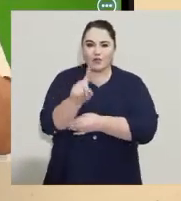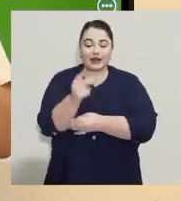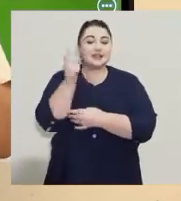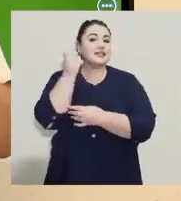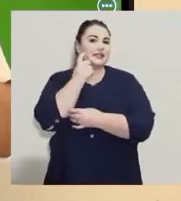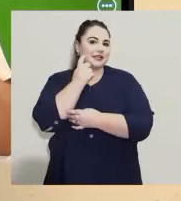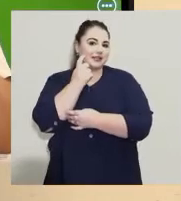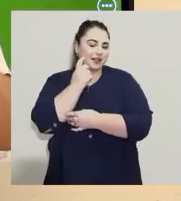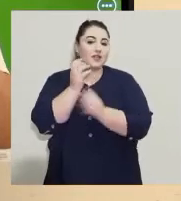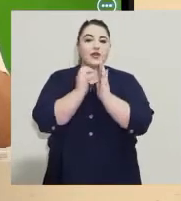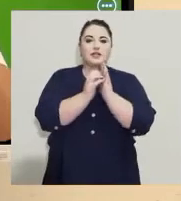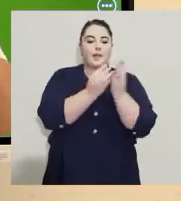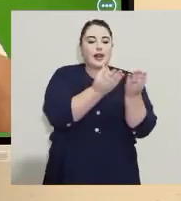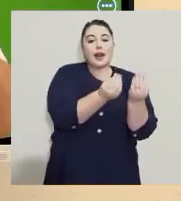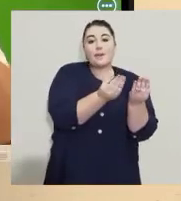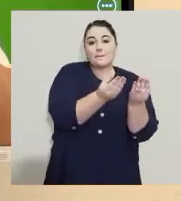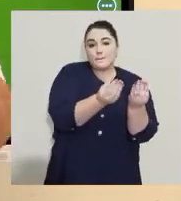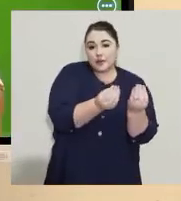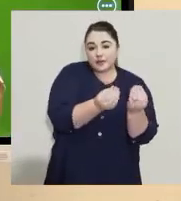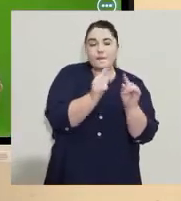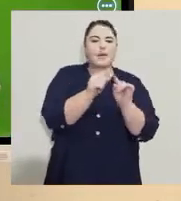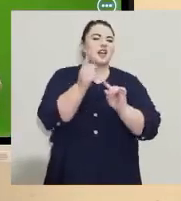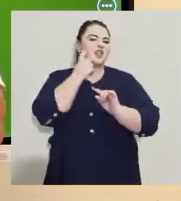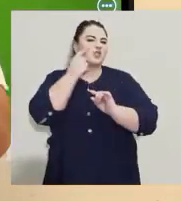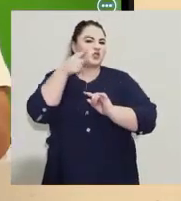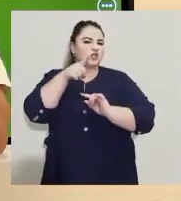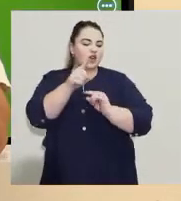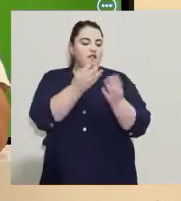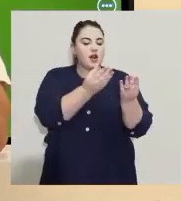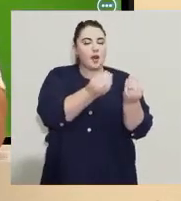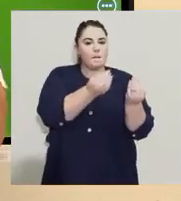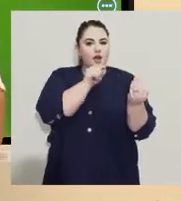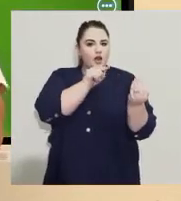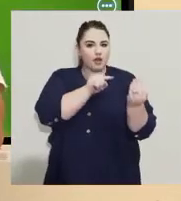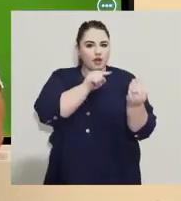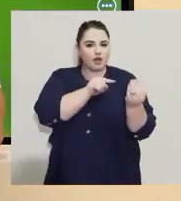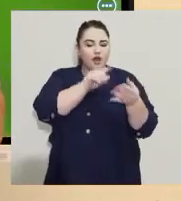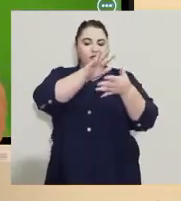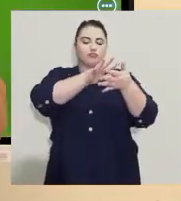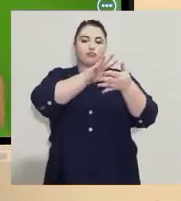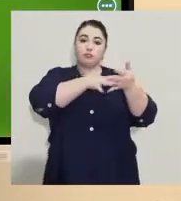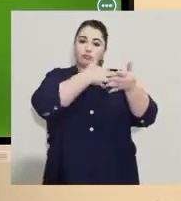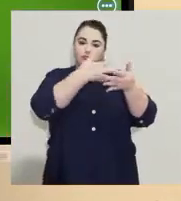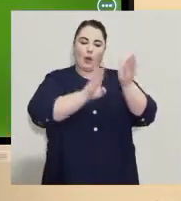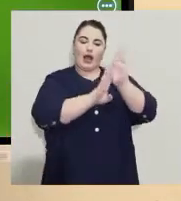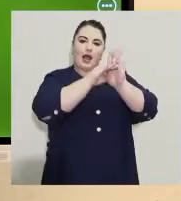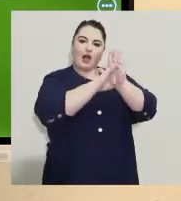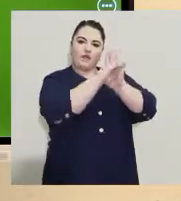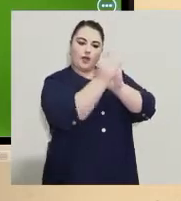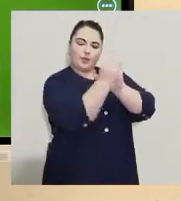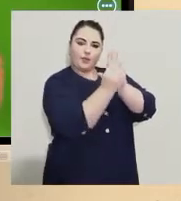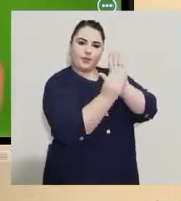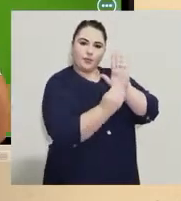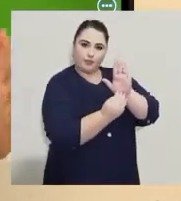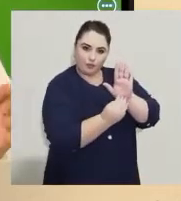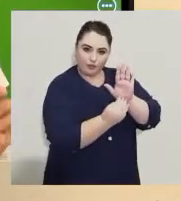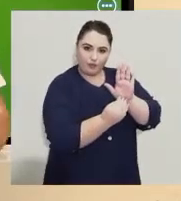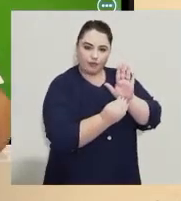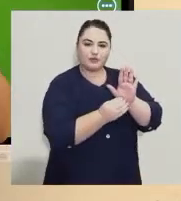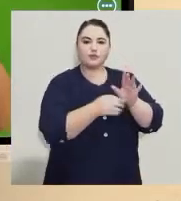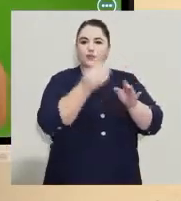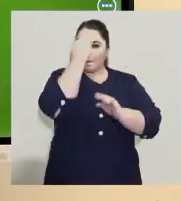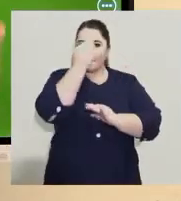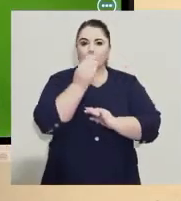they're so easy. We can spot the trends in numbers, but to make it easier for yourself, you can take those numbers and put it in a